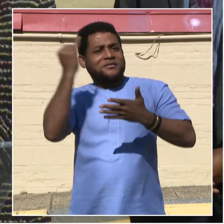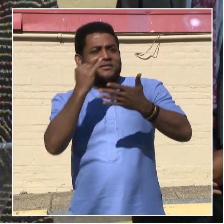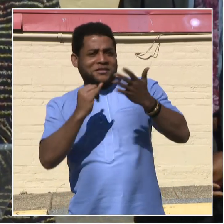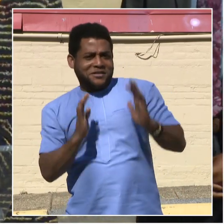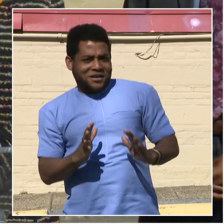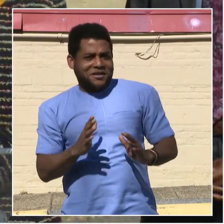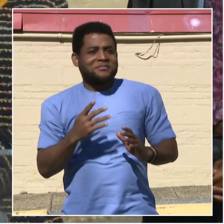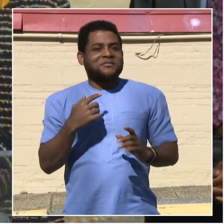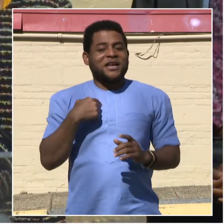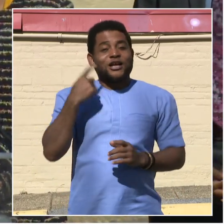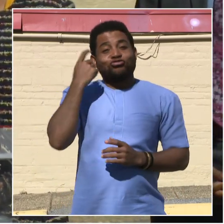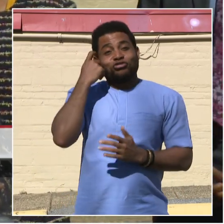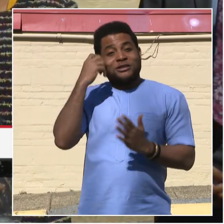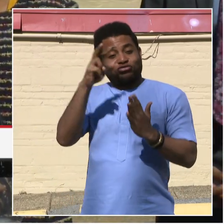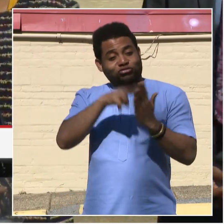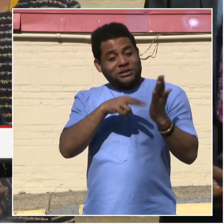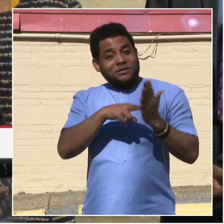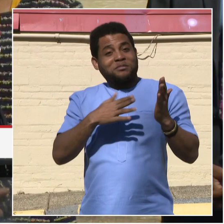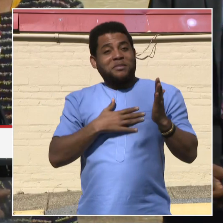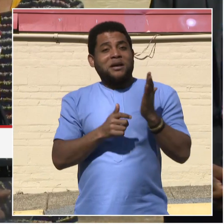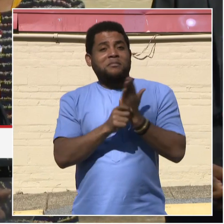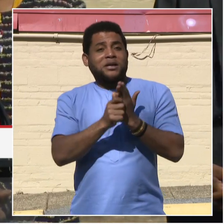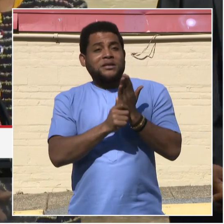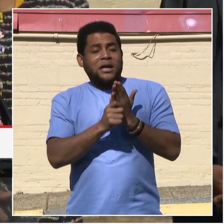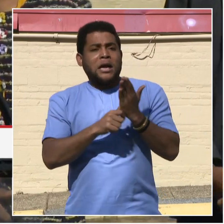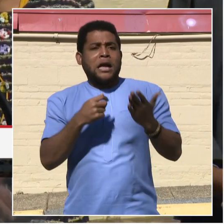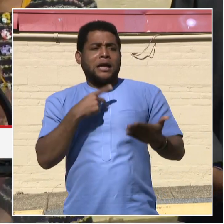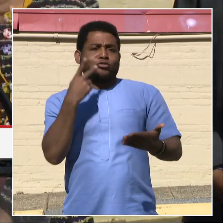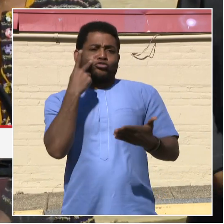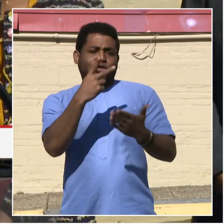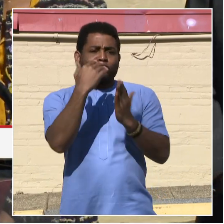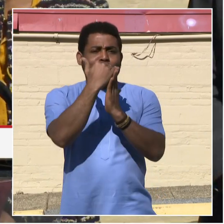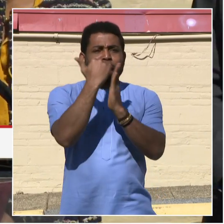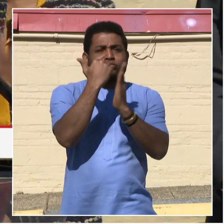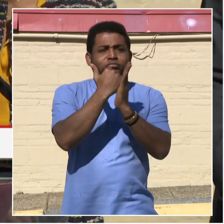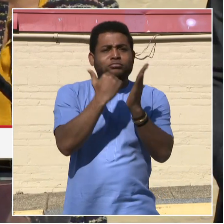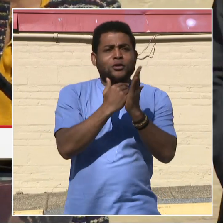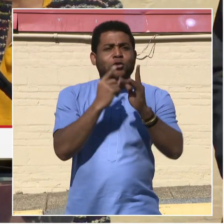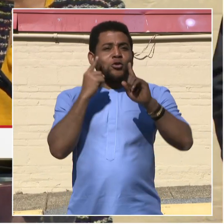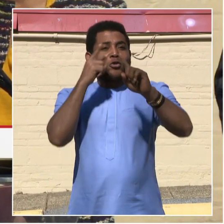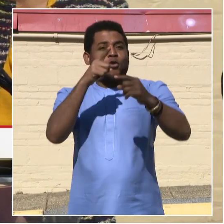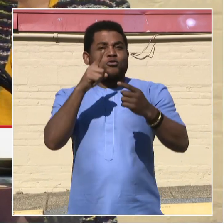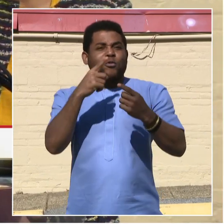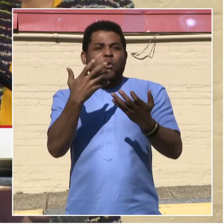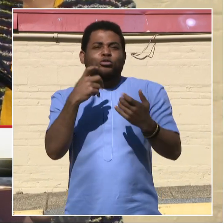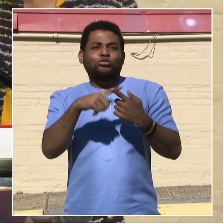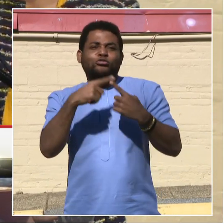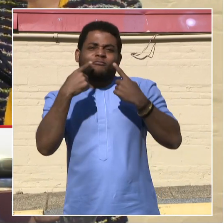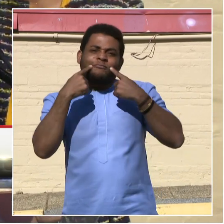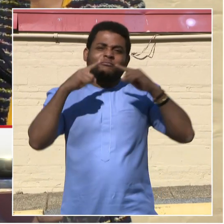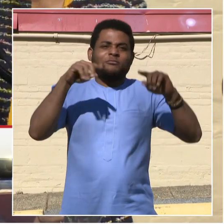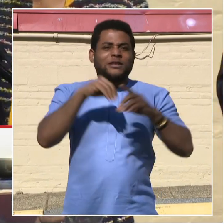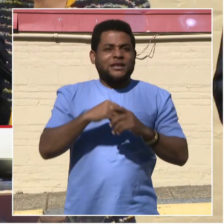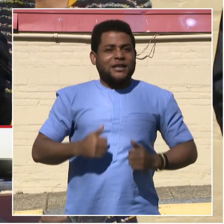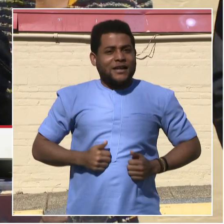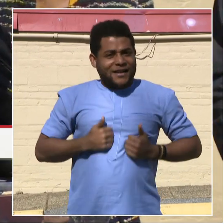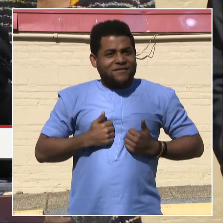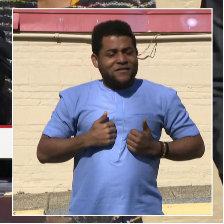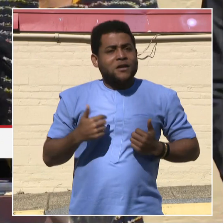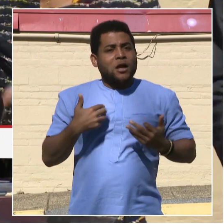where I outlined goals that I wanted to accomplish in life. Own a full-service salon,